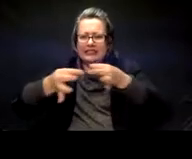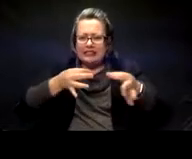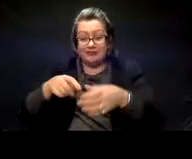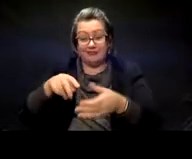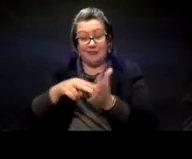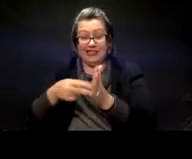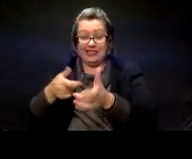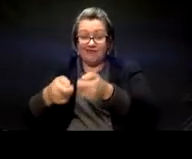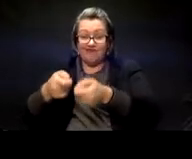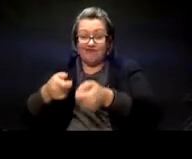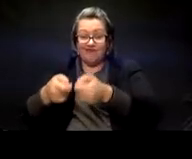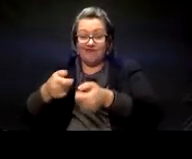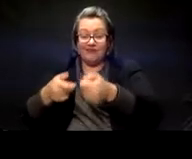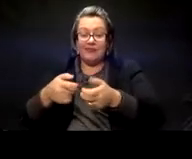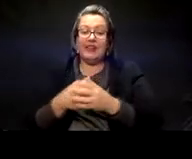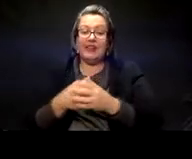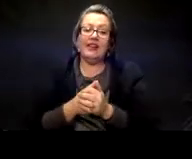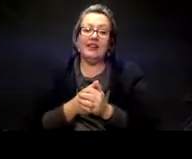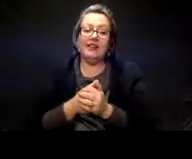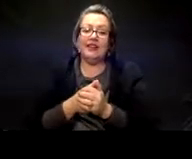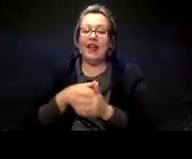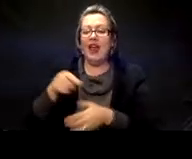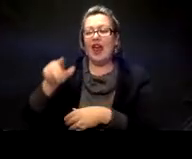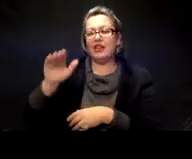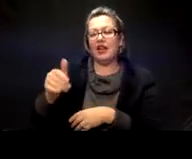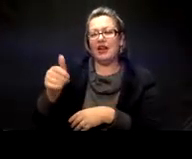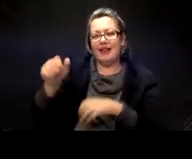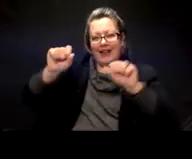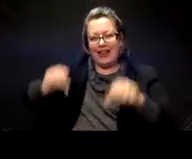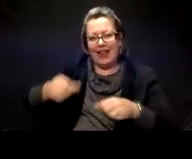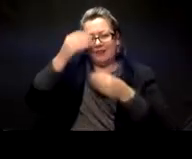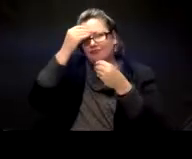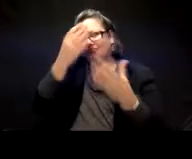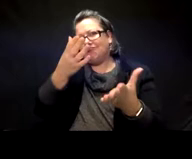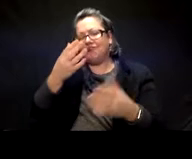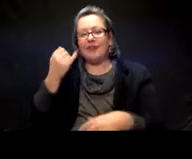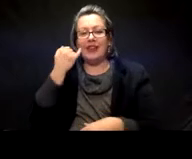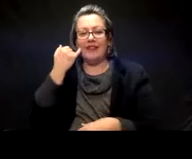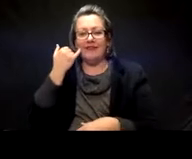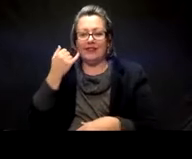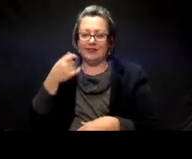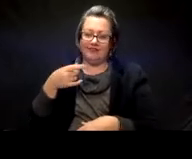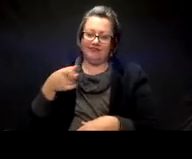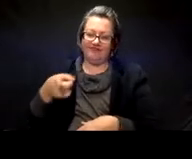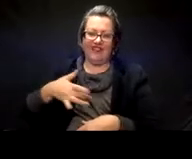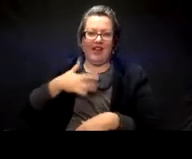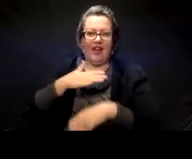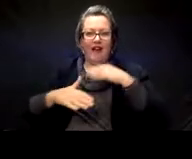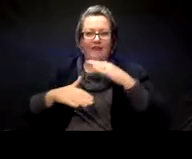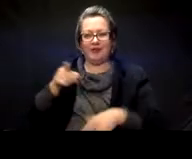what emergency could be. And they might have to text.